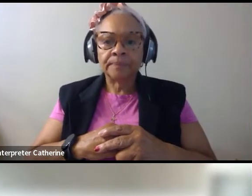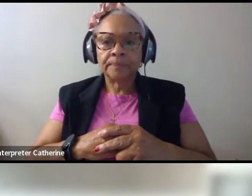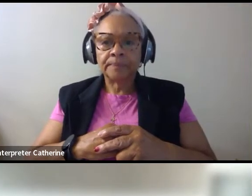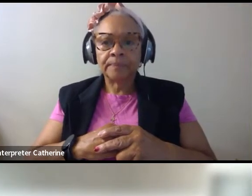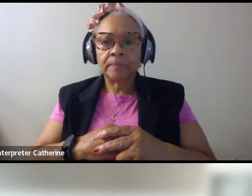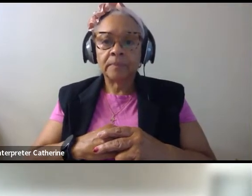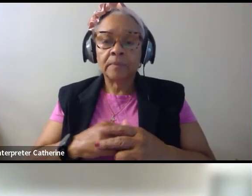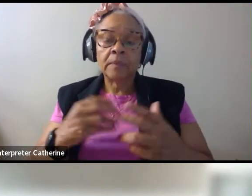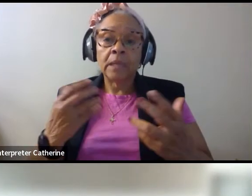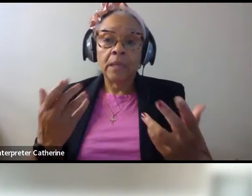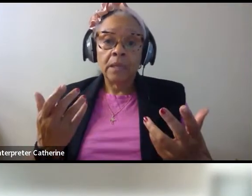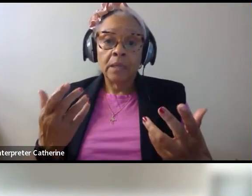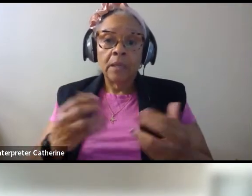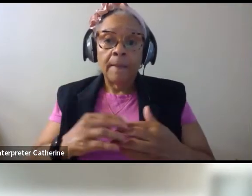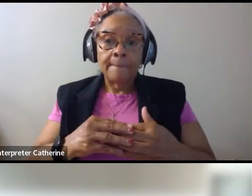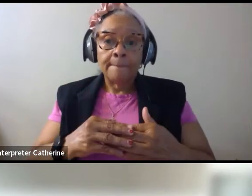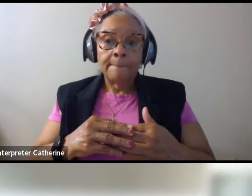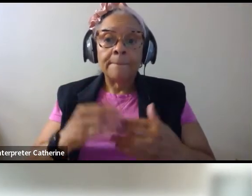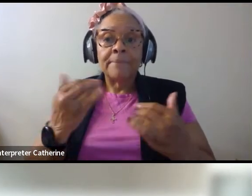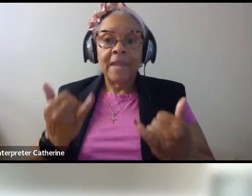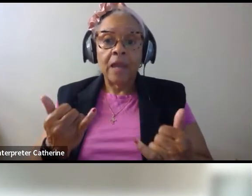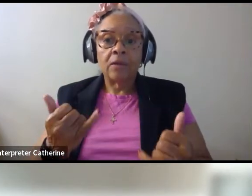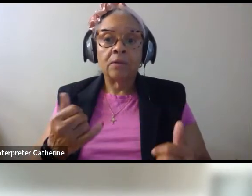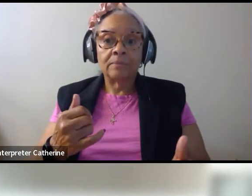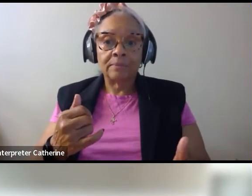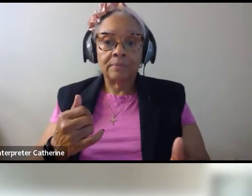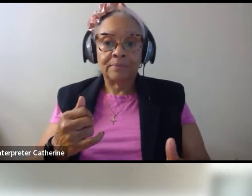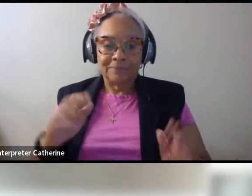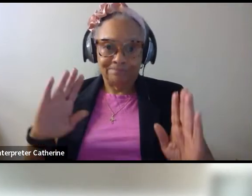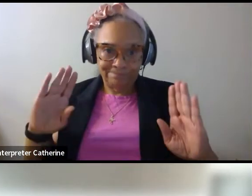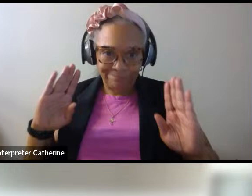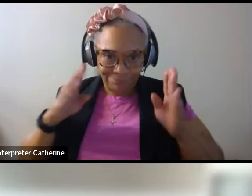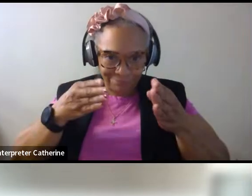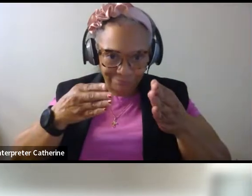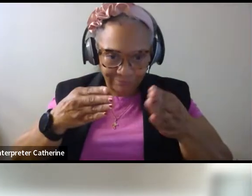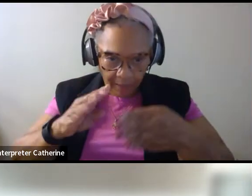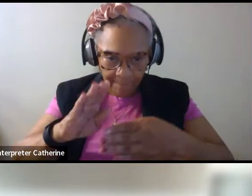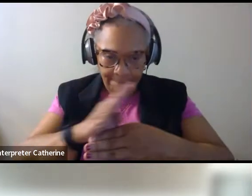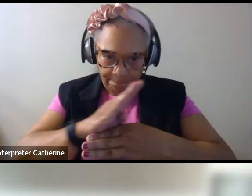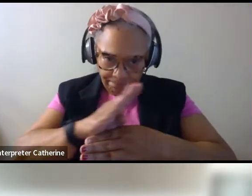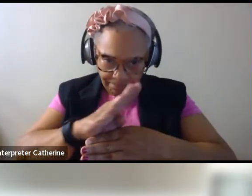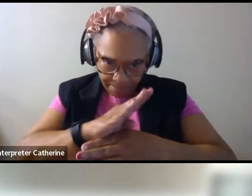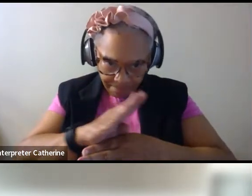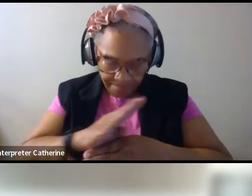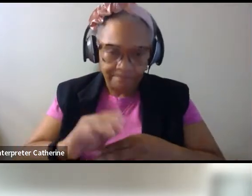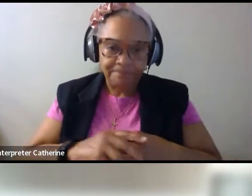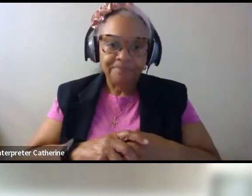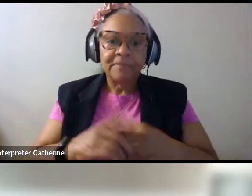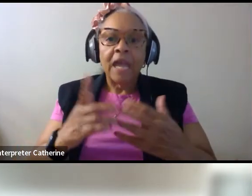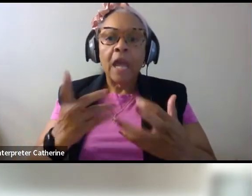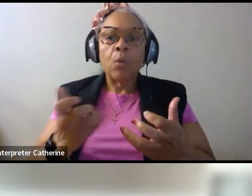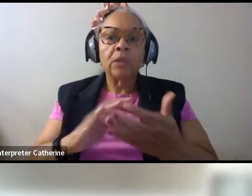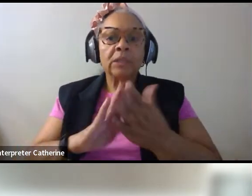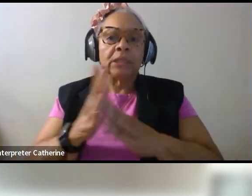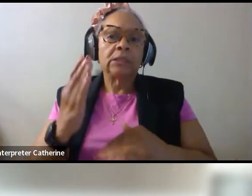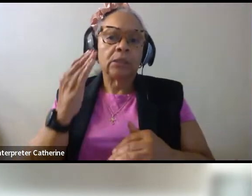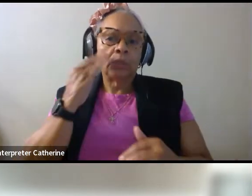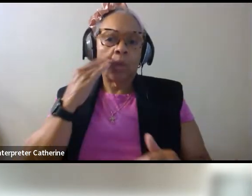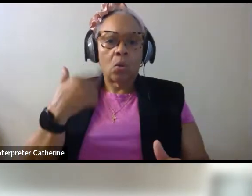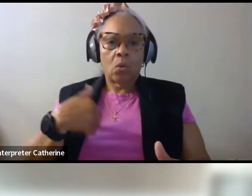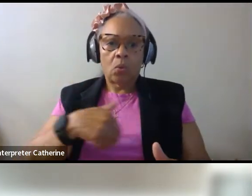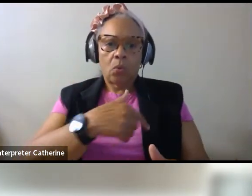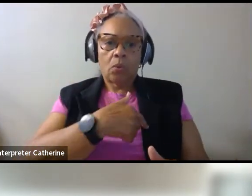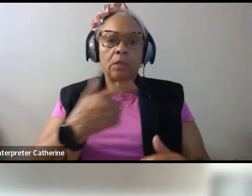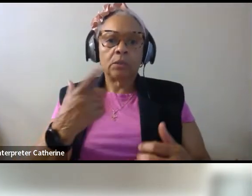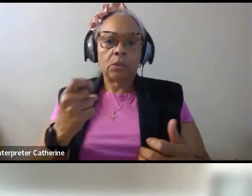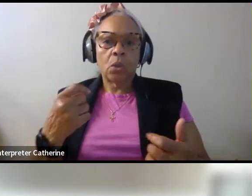So to jump now, let's get to business. All right, so I would like to get to know us.